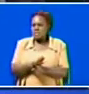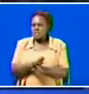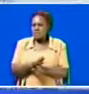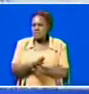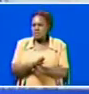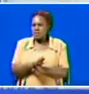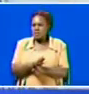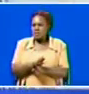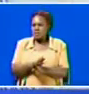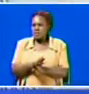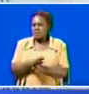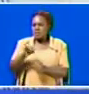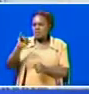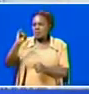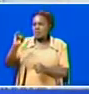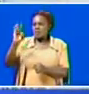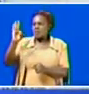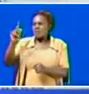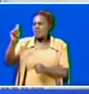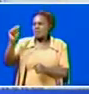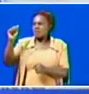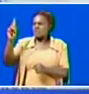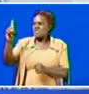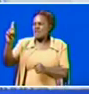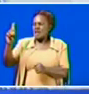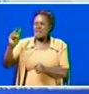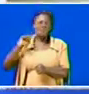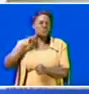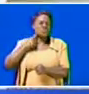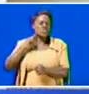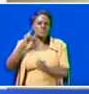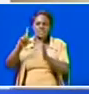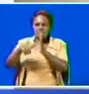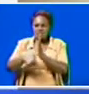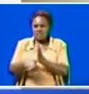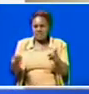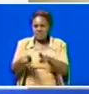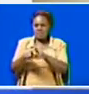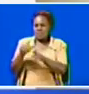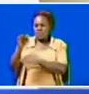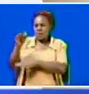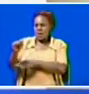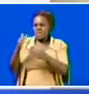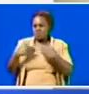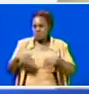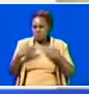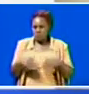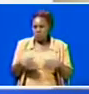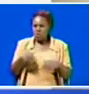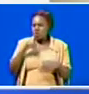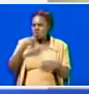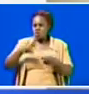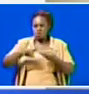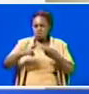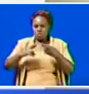iftar. He's going to arrange this lovely one for us, and we'll definitely see us. He also called on key state institutions not to